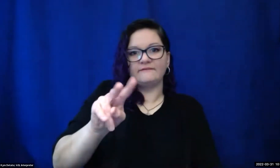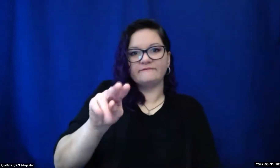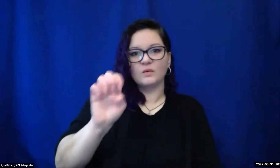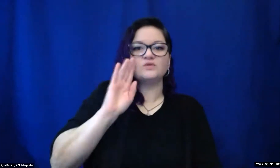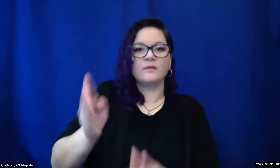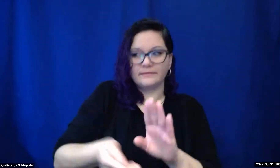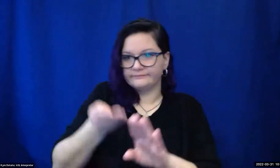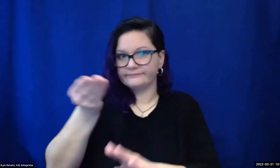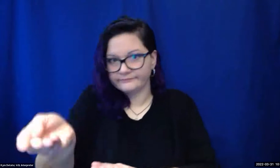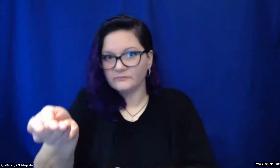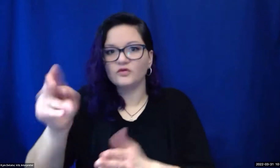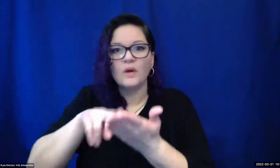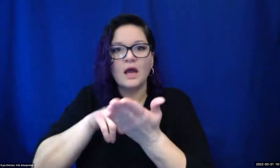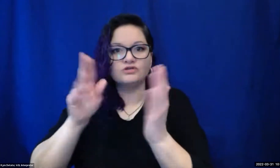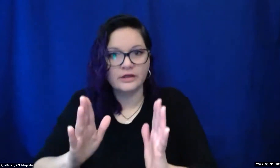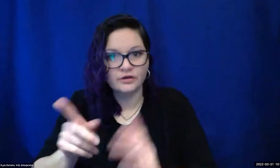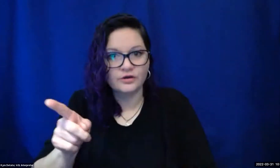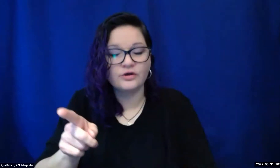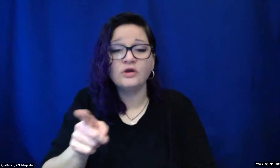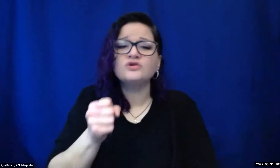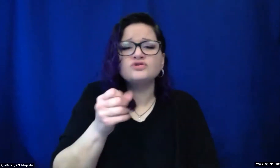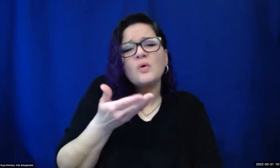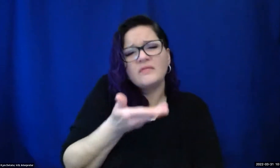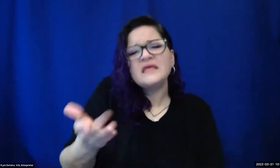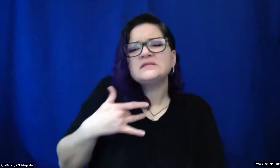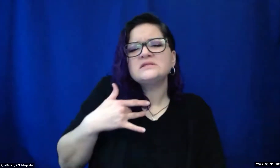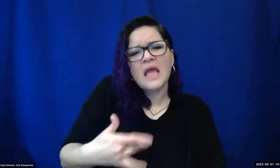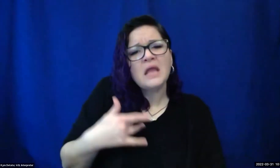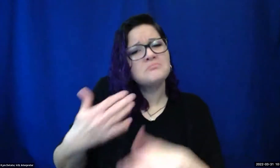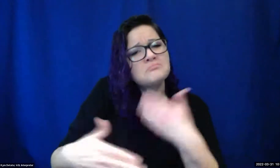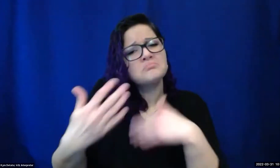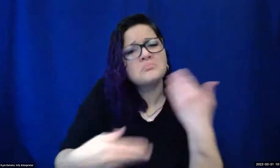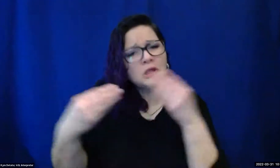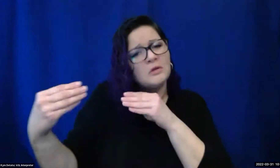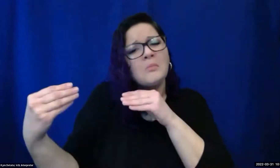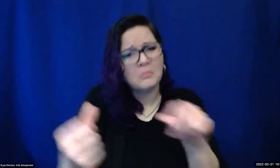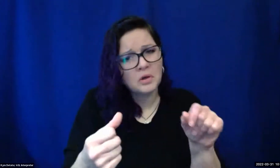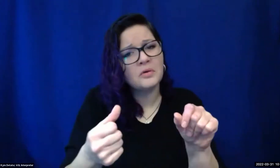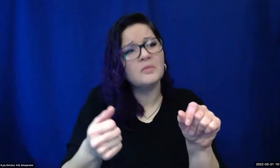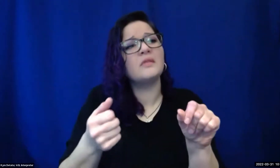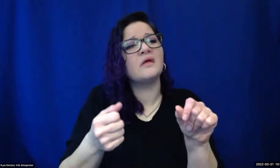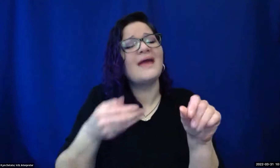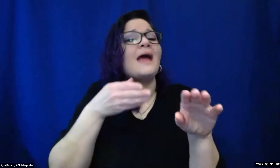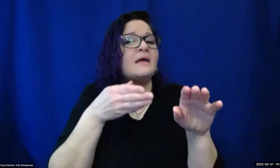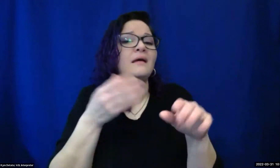So things go relatively smoothly once the project is